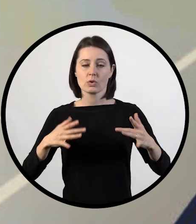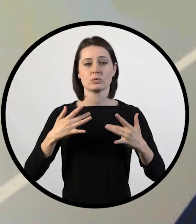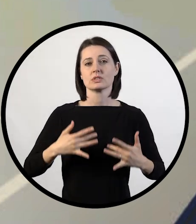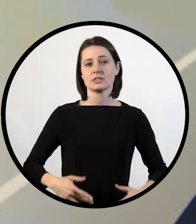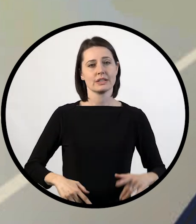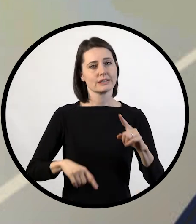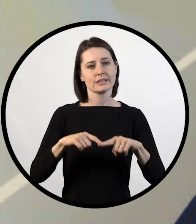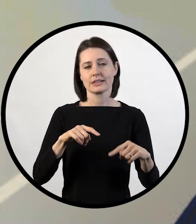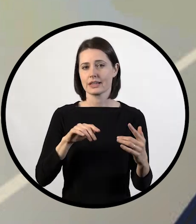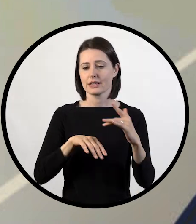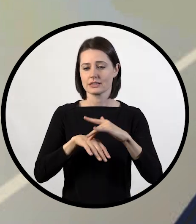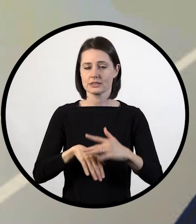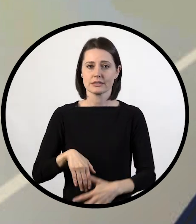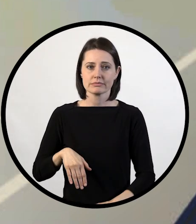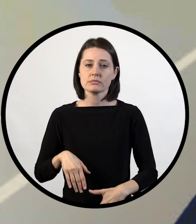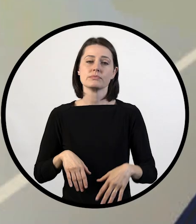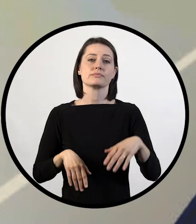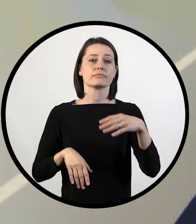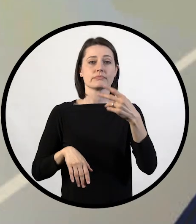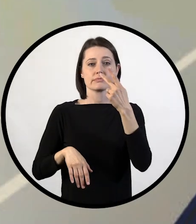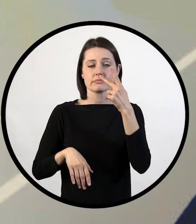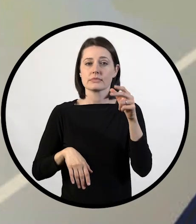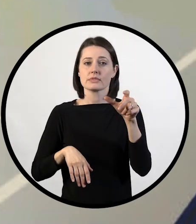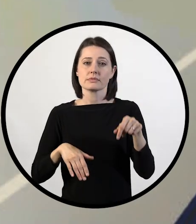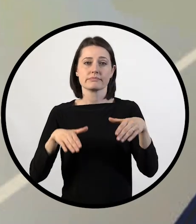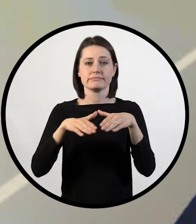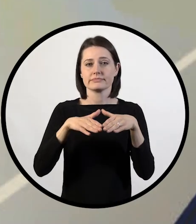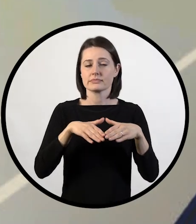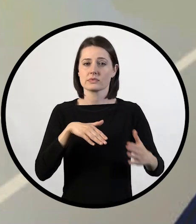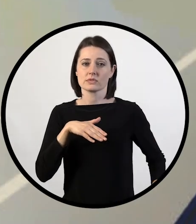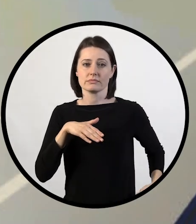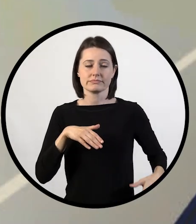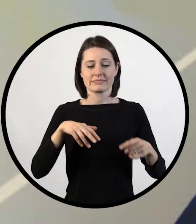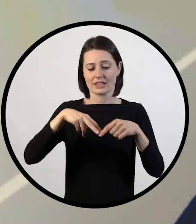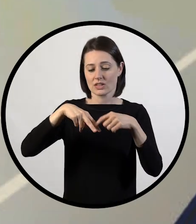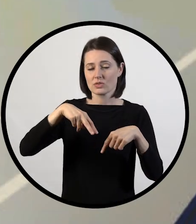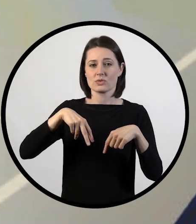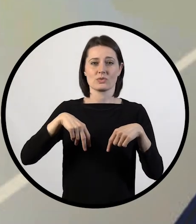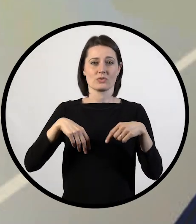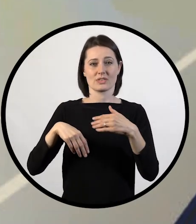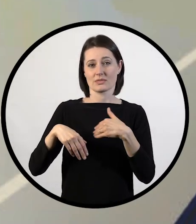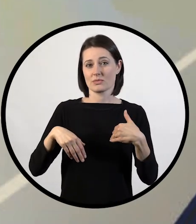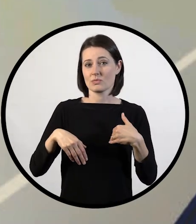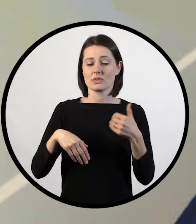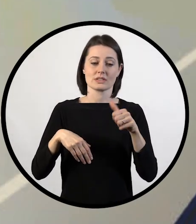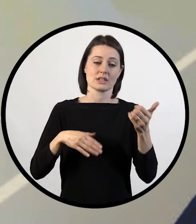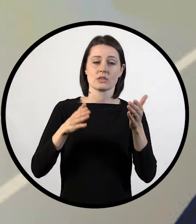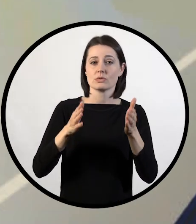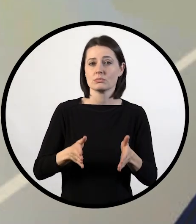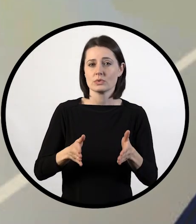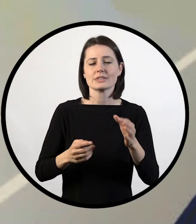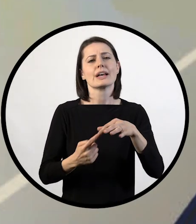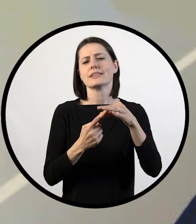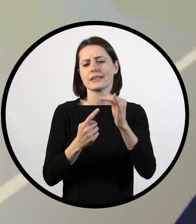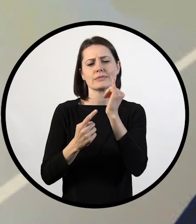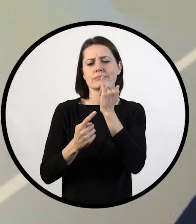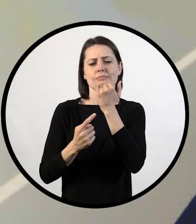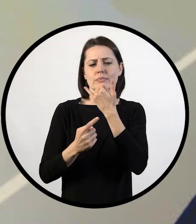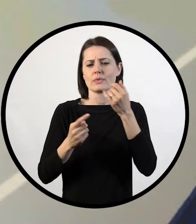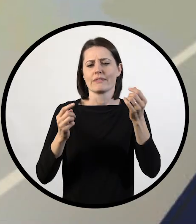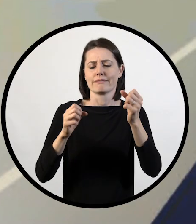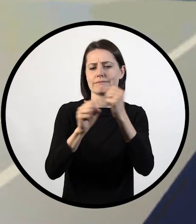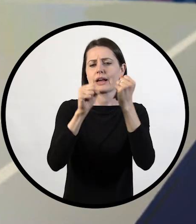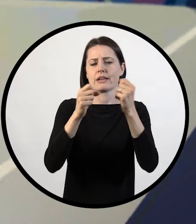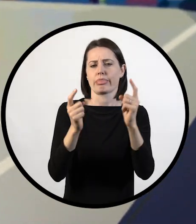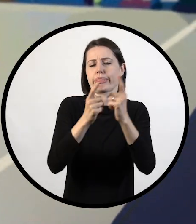directly or through the clothing of the genitals, anus, groin, breast, inner thigh, or the buttocks of another person,